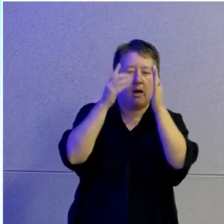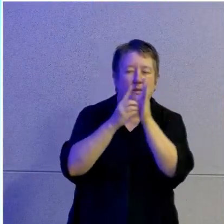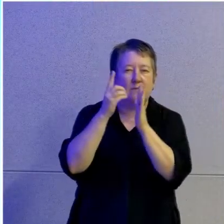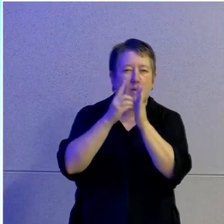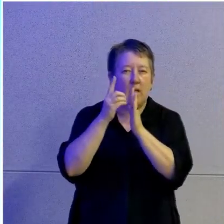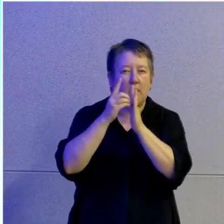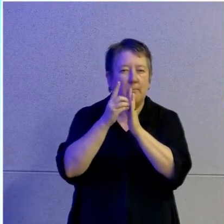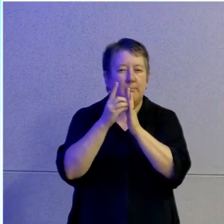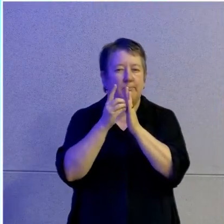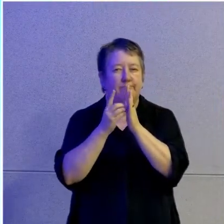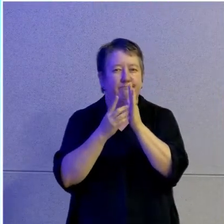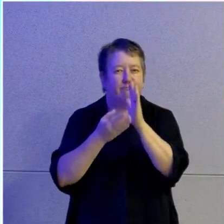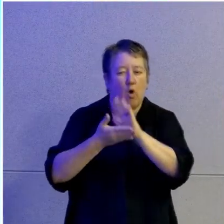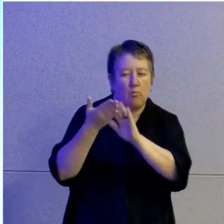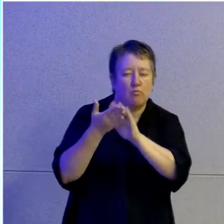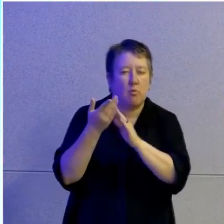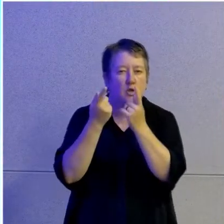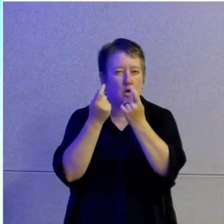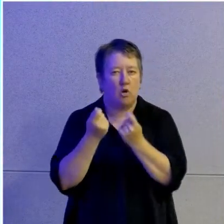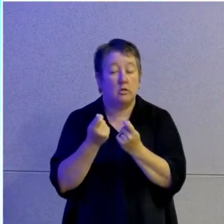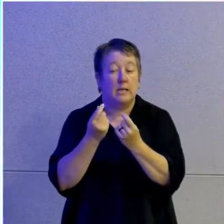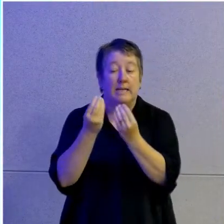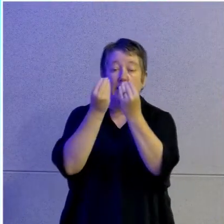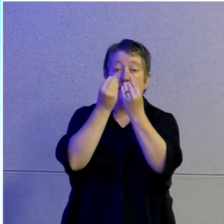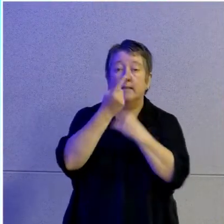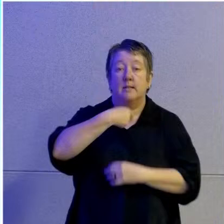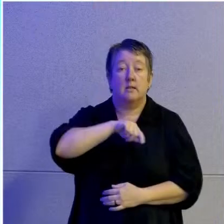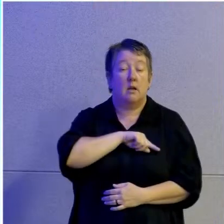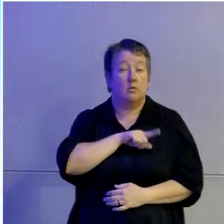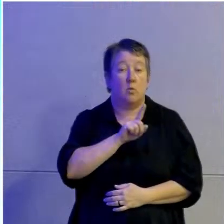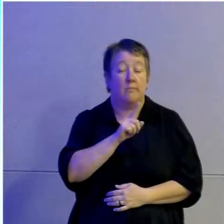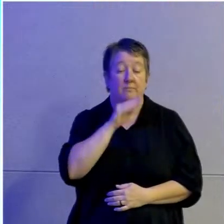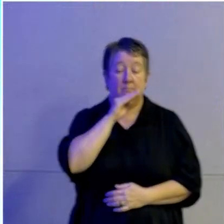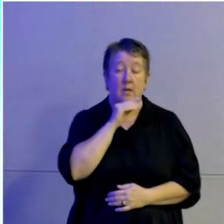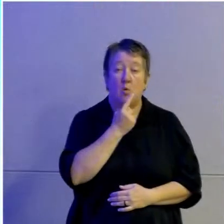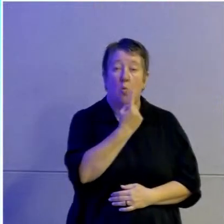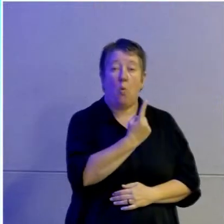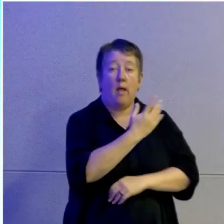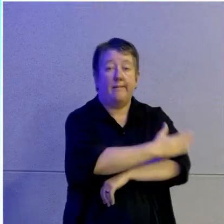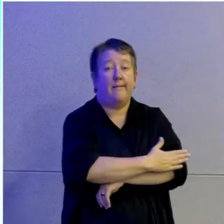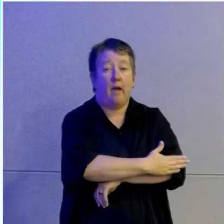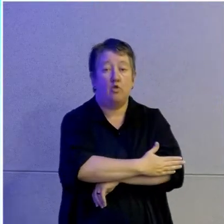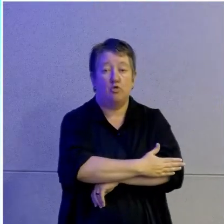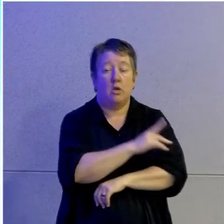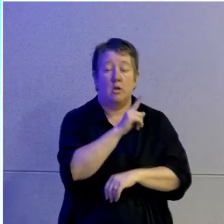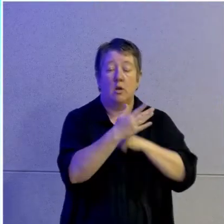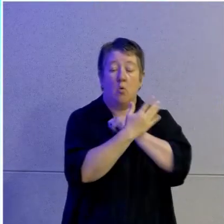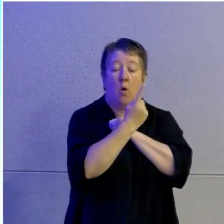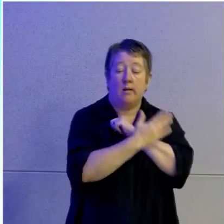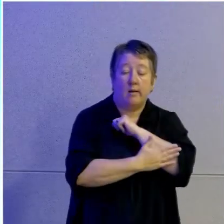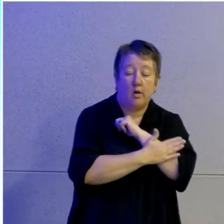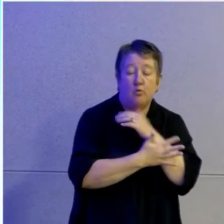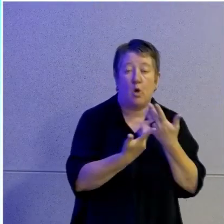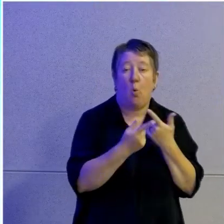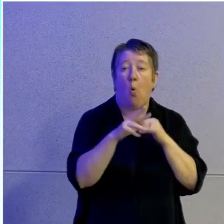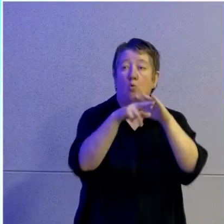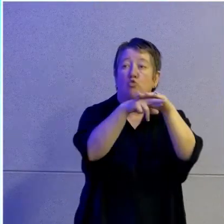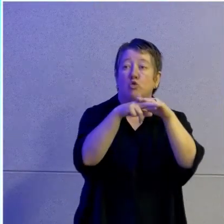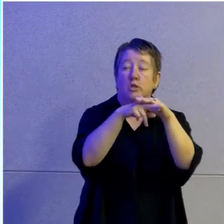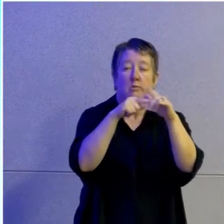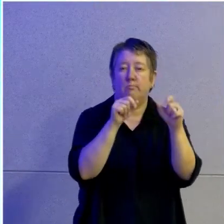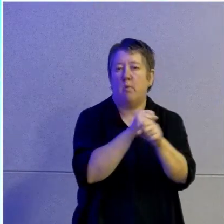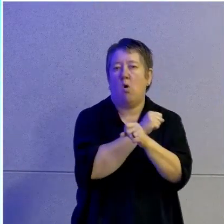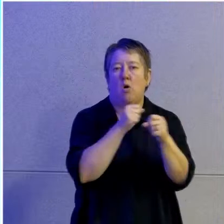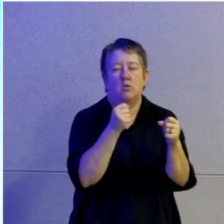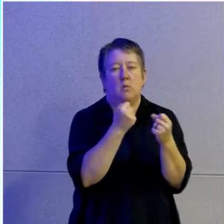teaches us that it is impossible for one country again or the region to build or